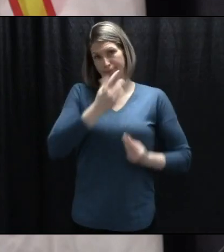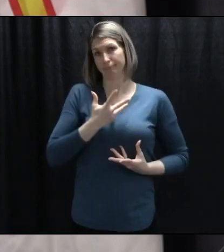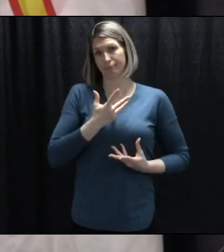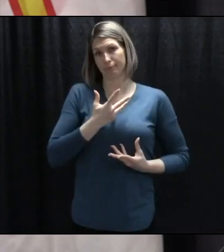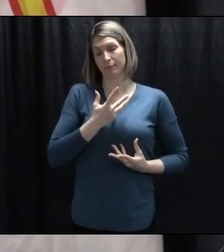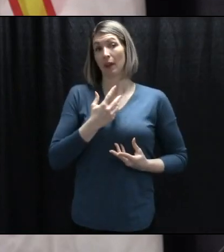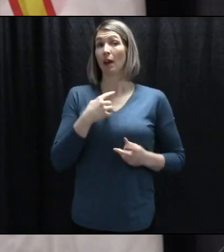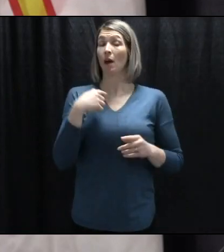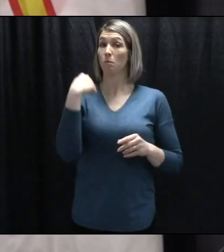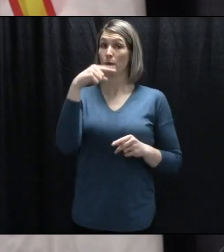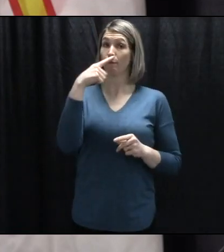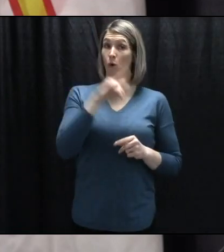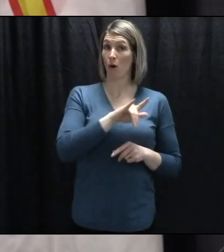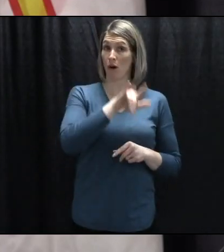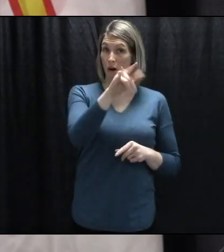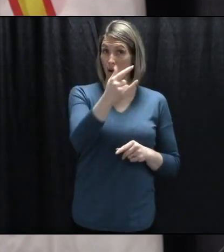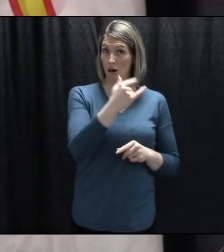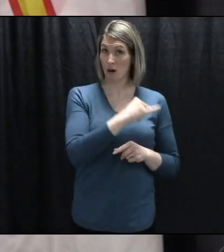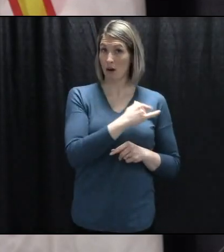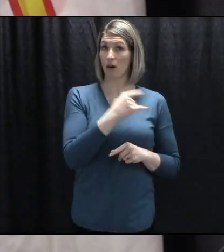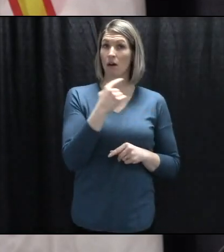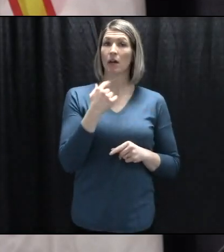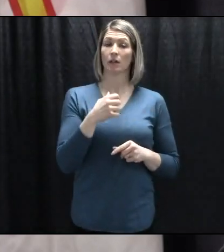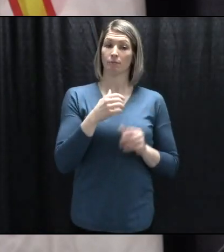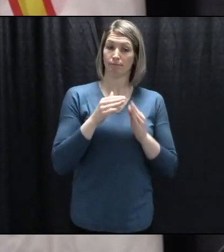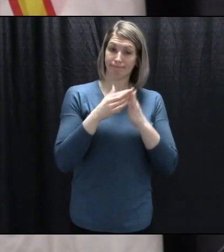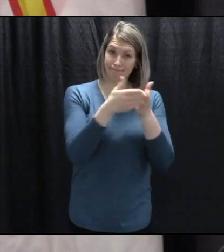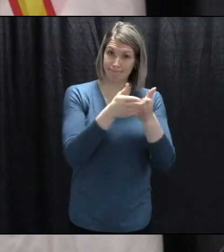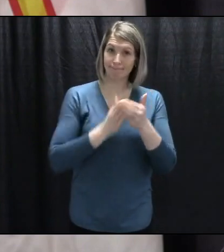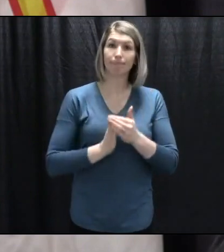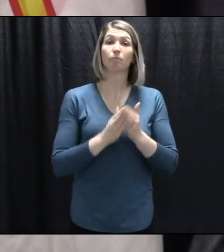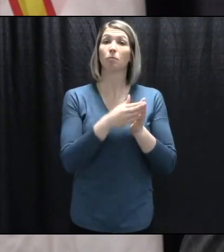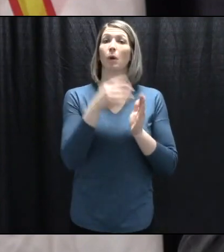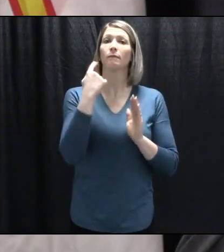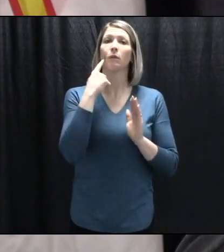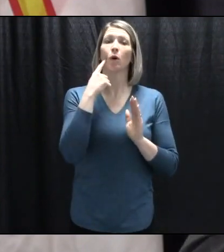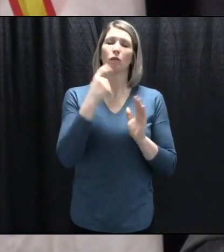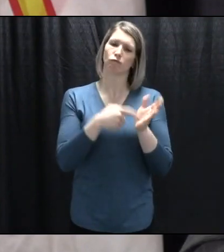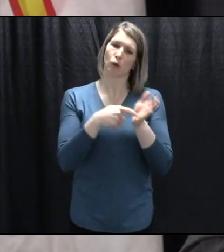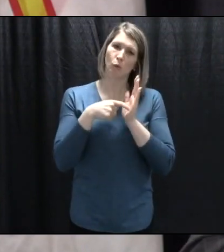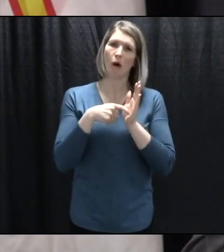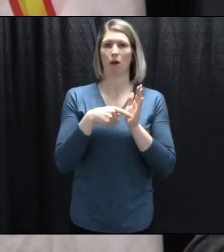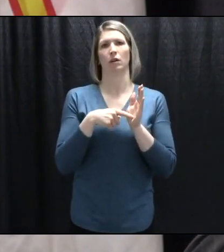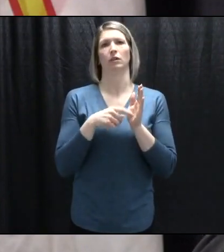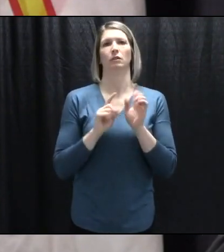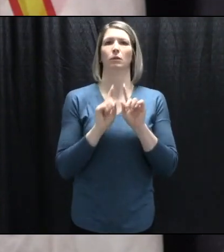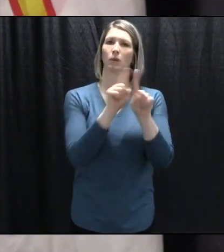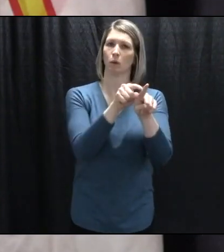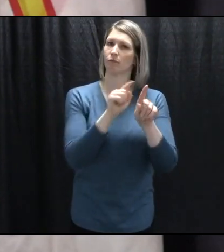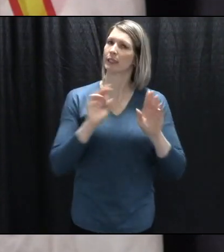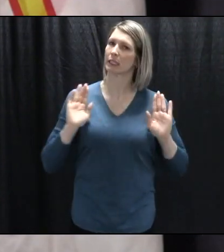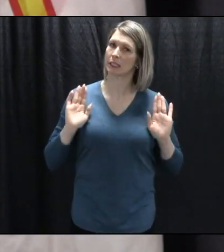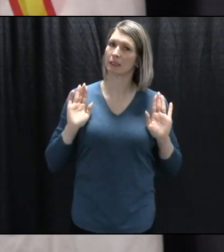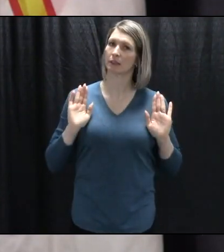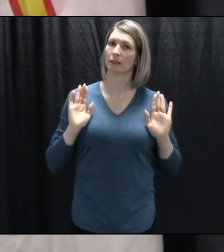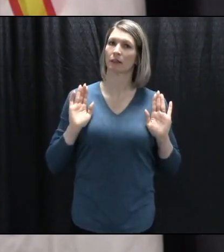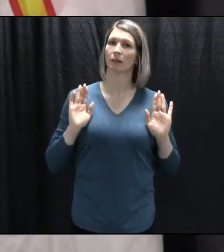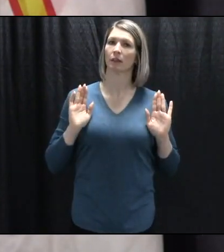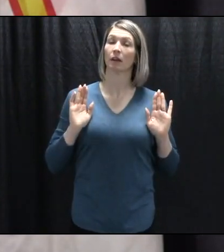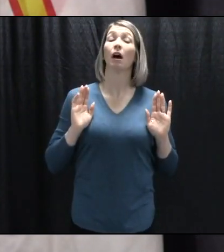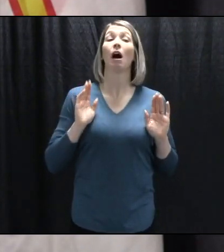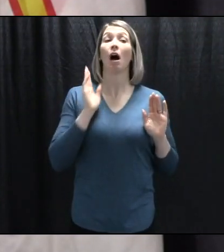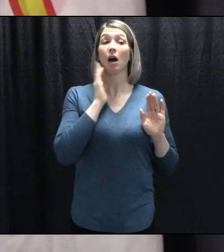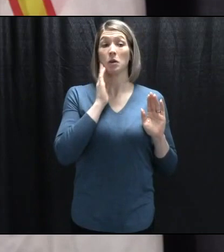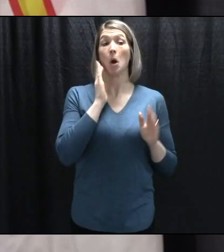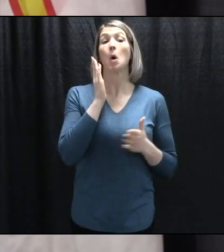for essential travelers only. And that's the policy of the airline as well. And I know there's been occasions when they've actually taken passengers